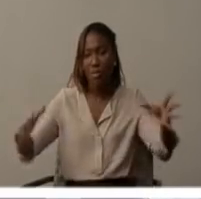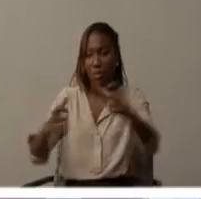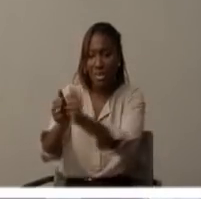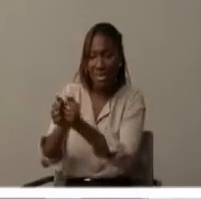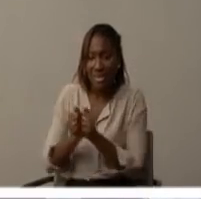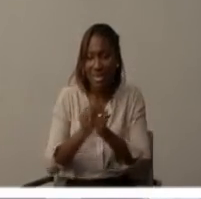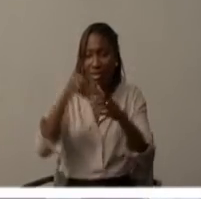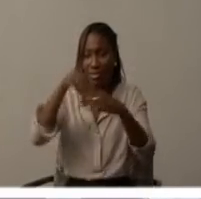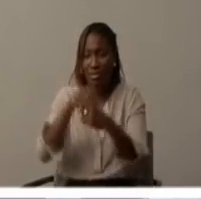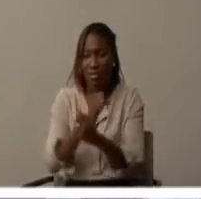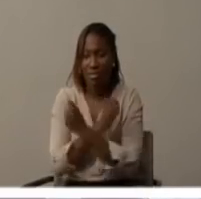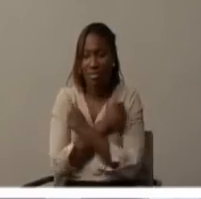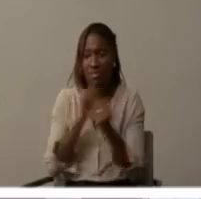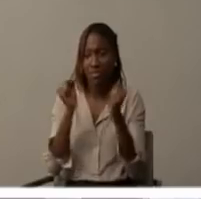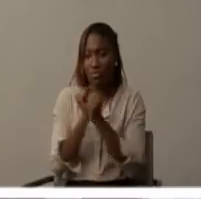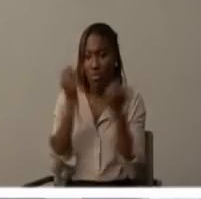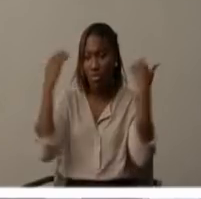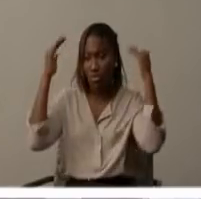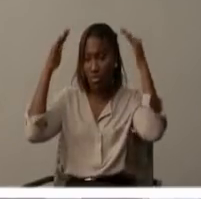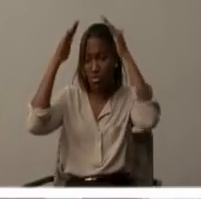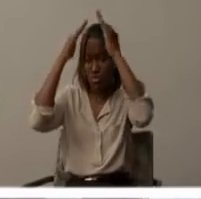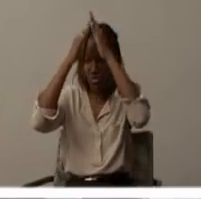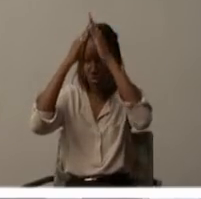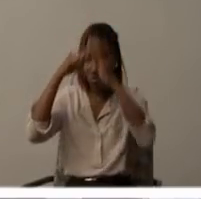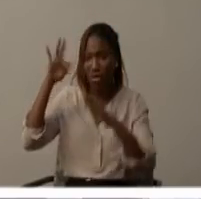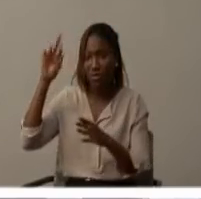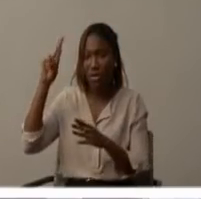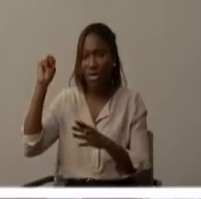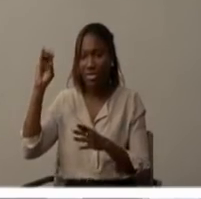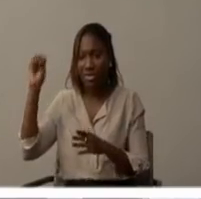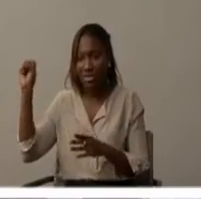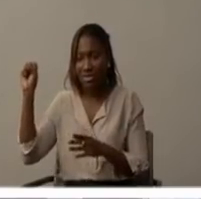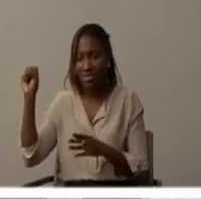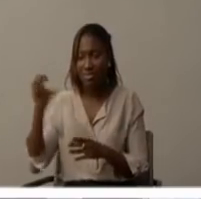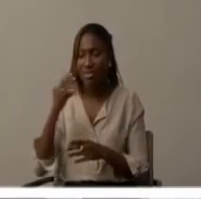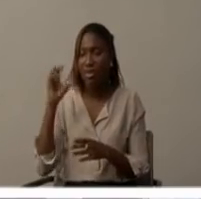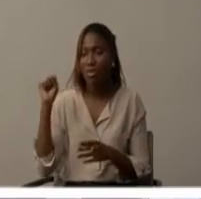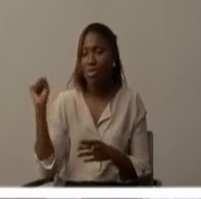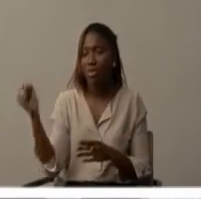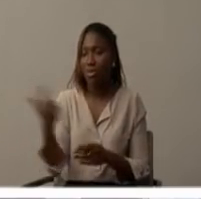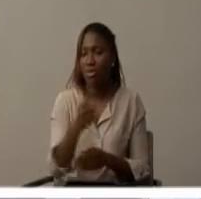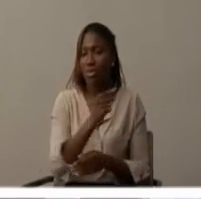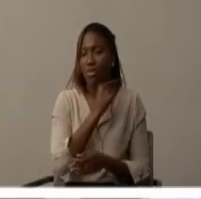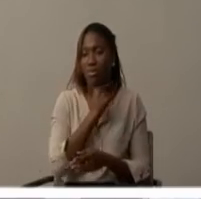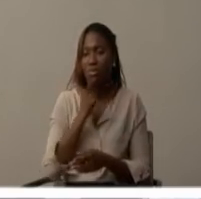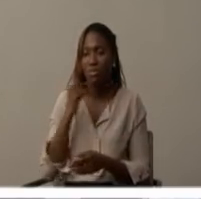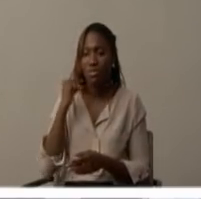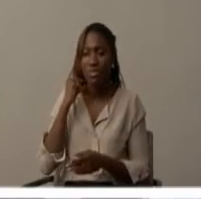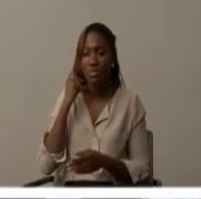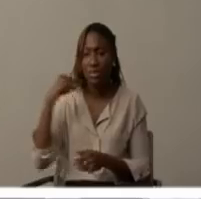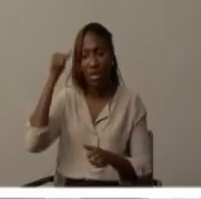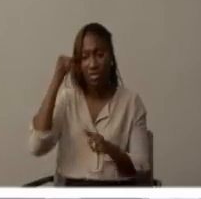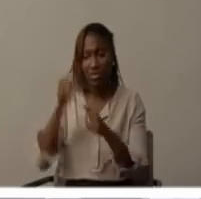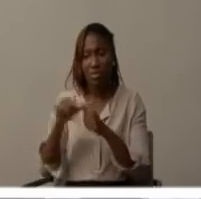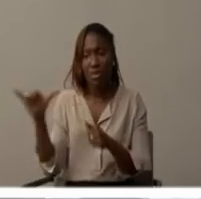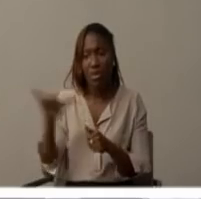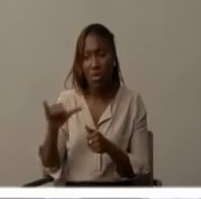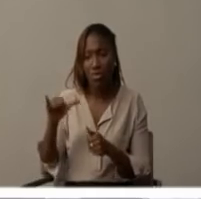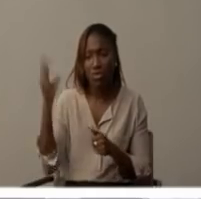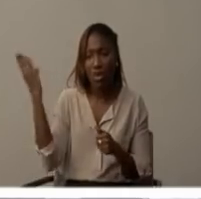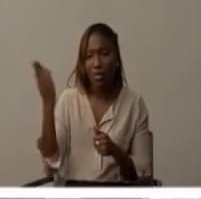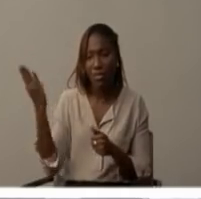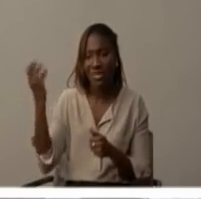charity, together with Francis, our Pope, me, your unworthy servant, and all the clergy. Remember also our brothers and sisters